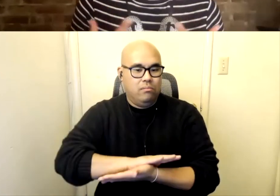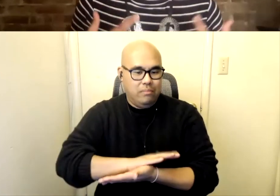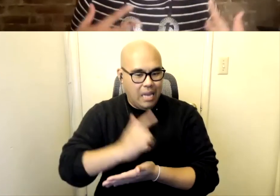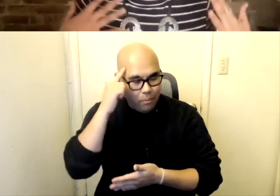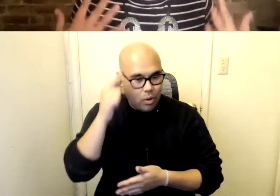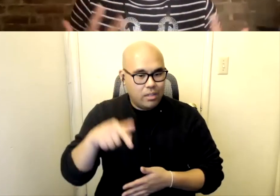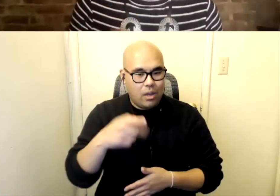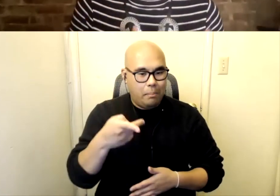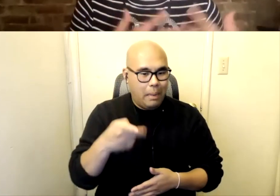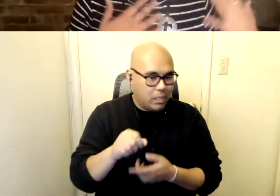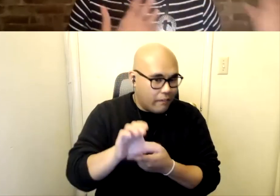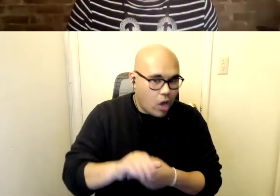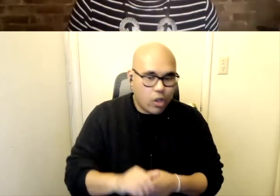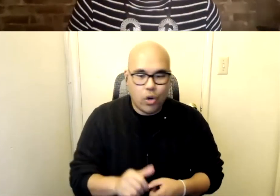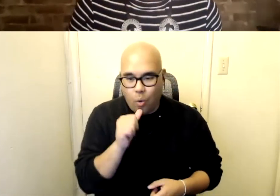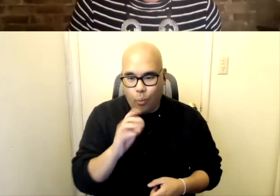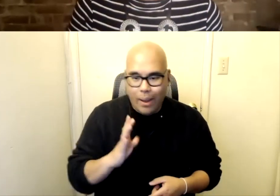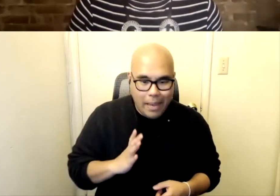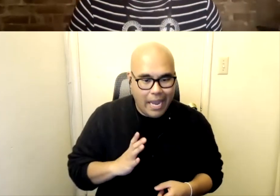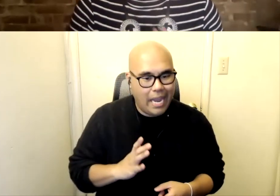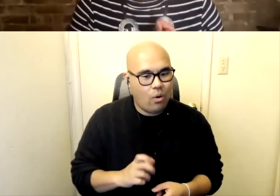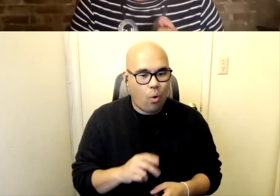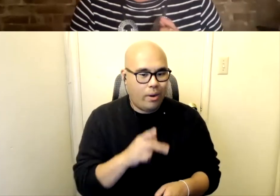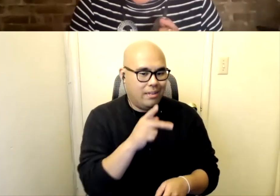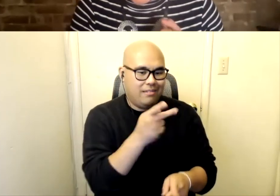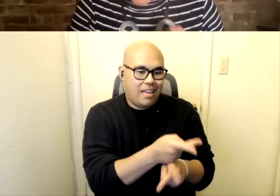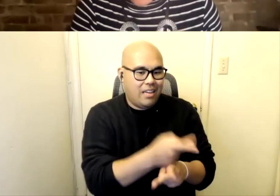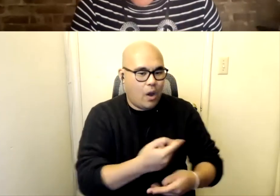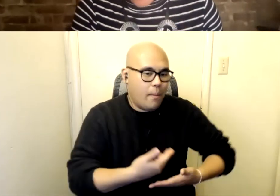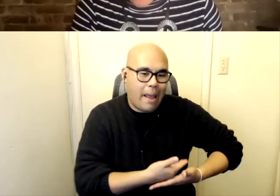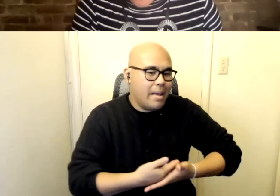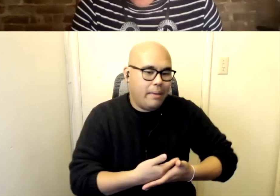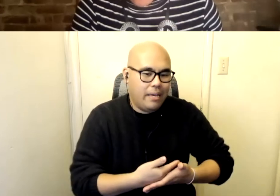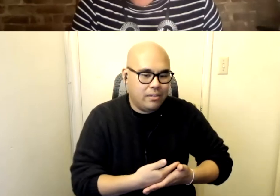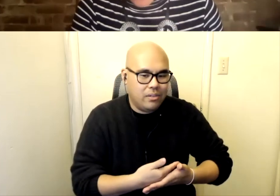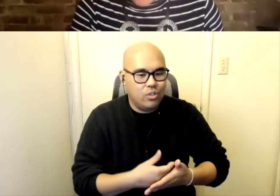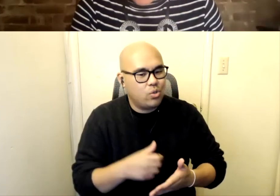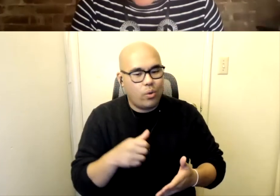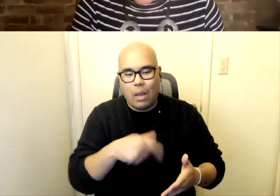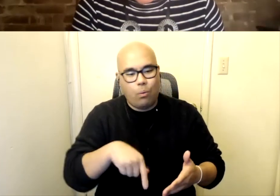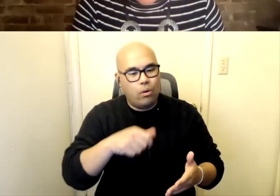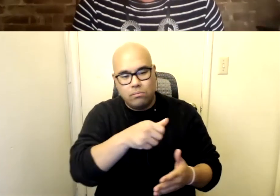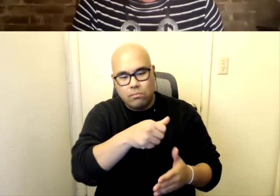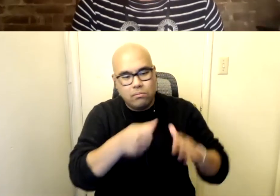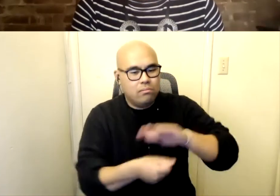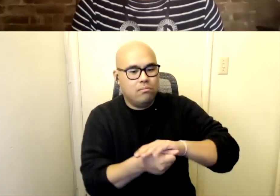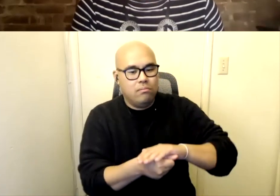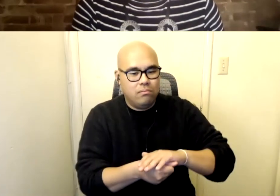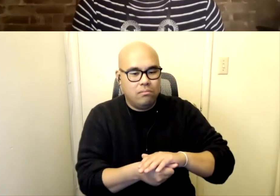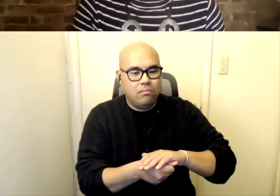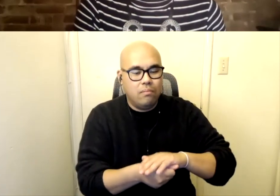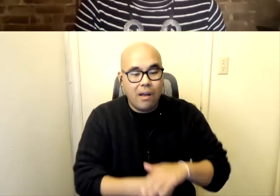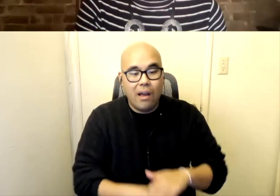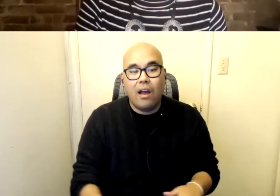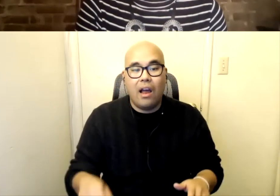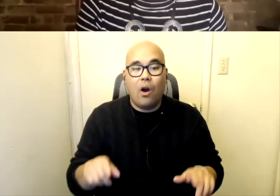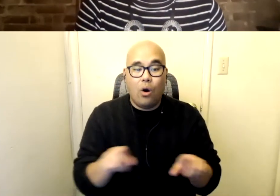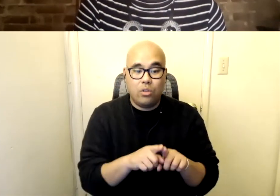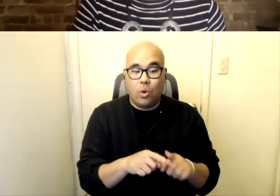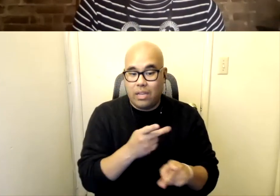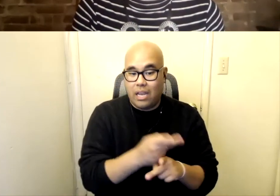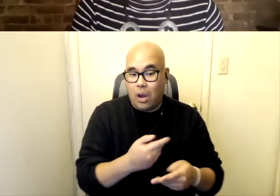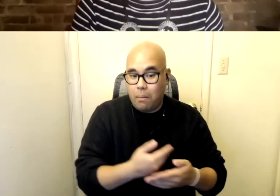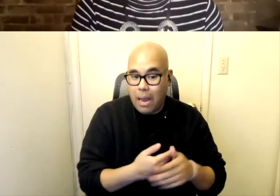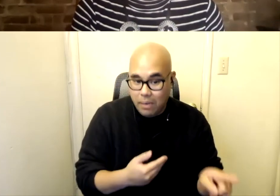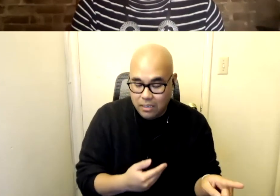people of color or women or taking care of babies and the like. And then I just, on the subject of taking care of babies, I just